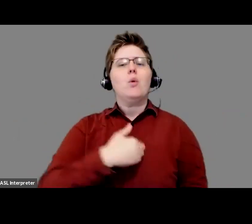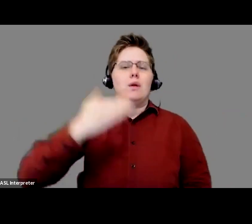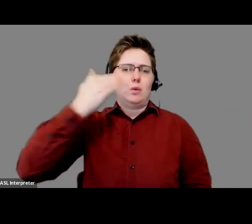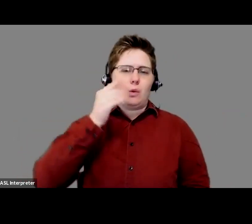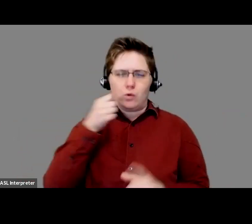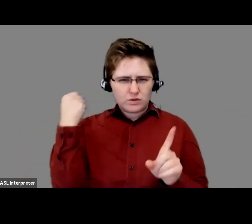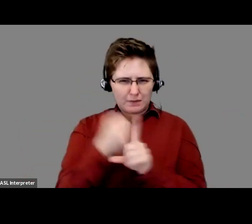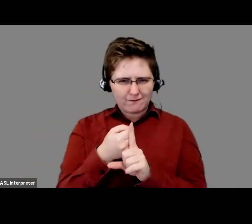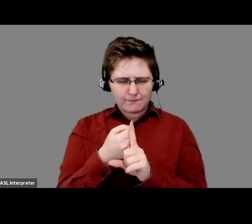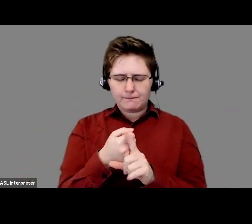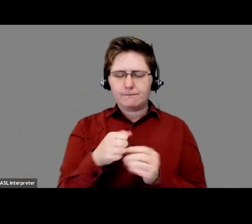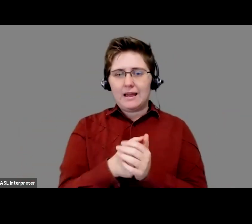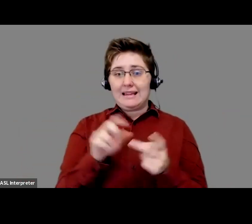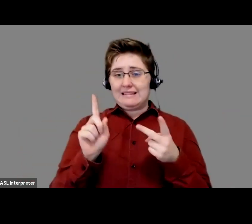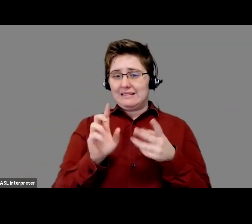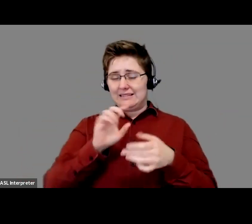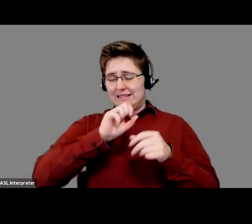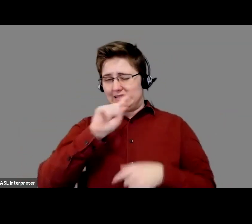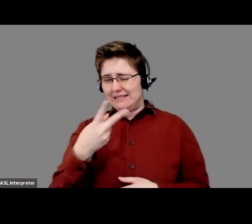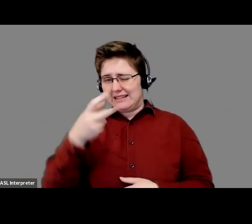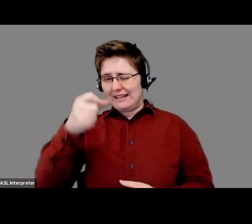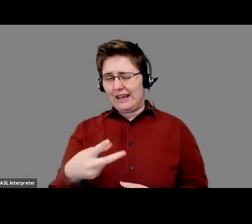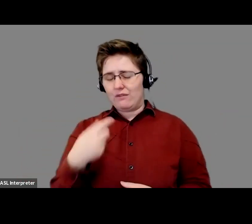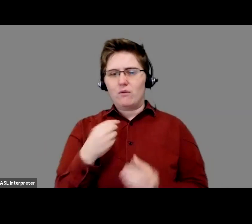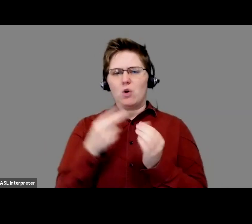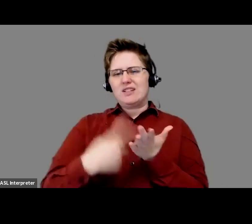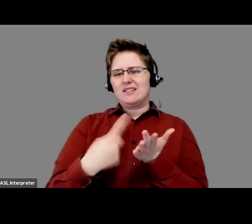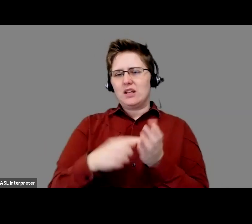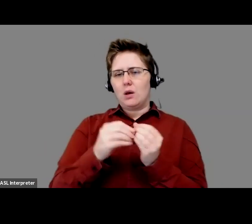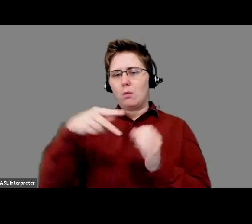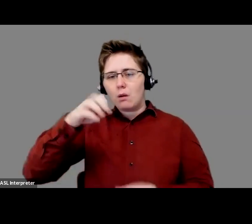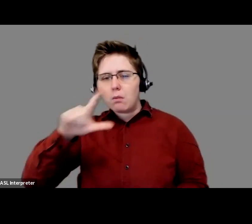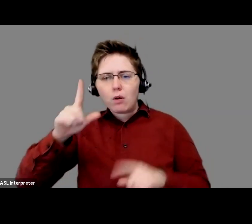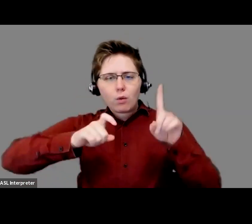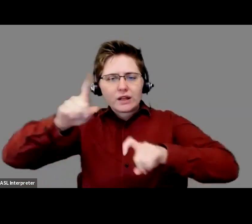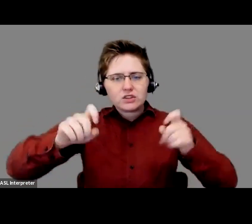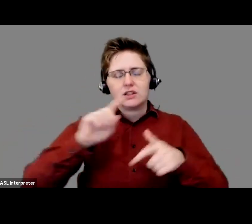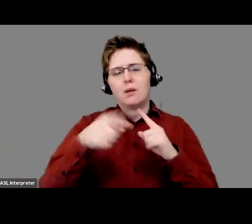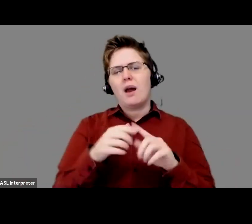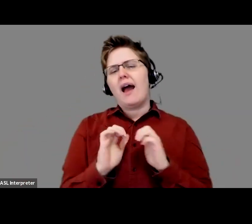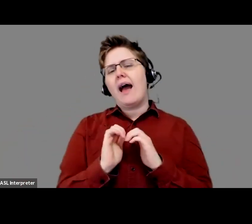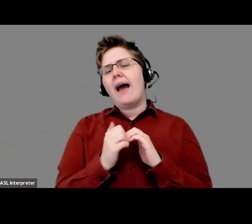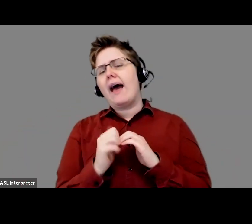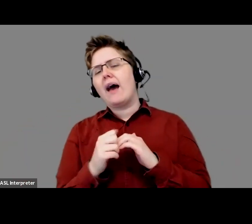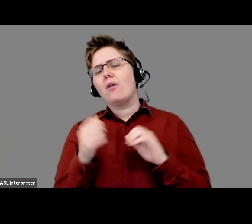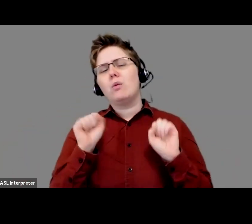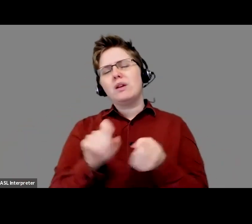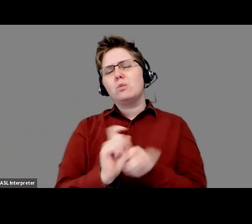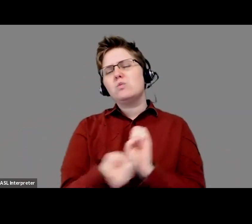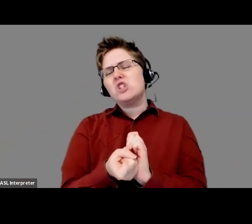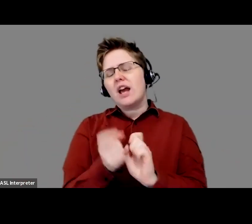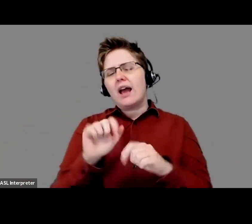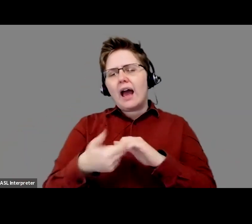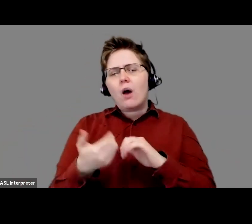And then the second part, we're going to have a little bit more conversation, some more polls about how we can change or